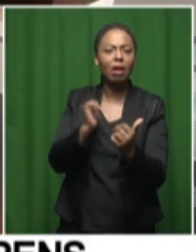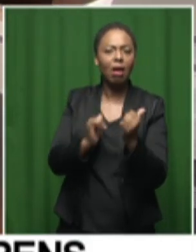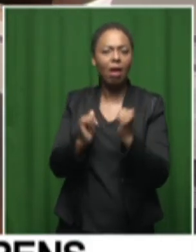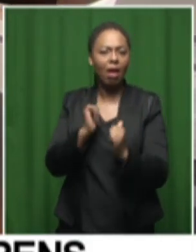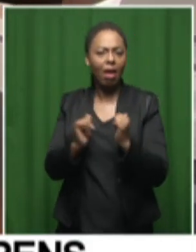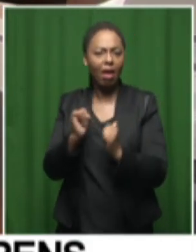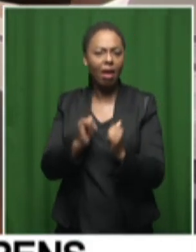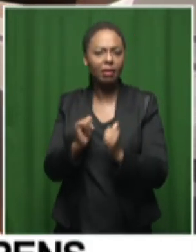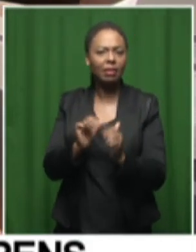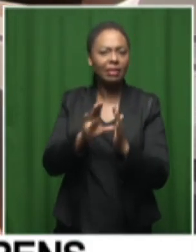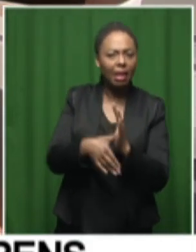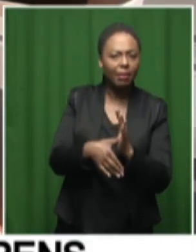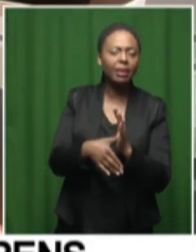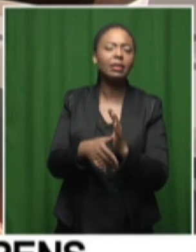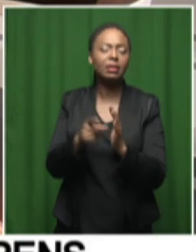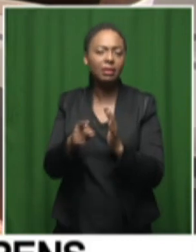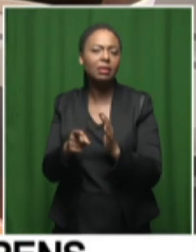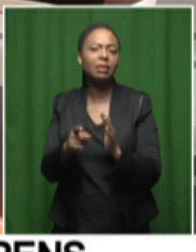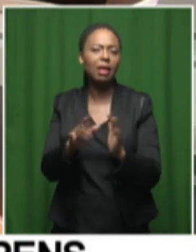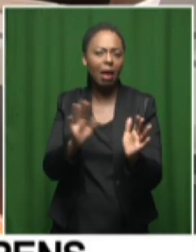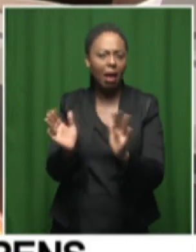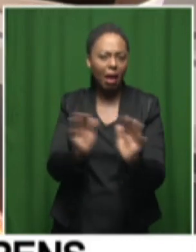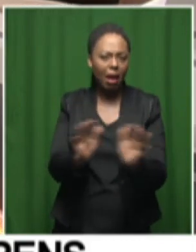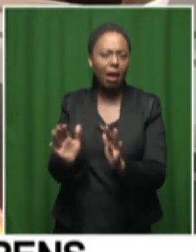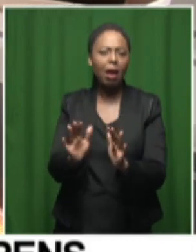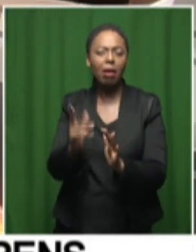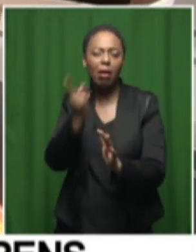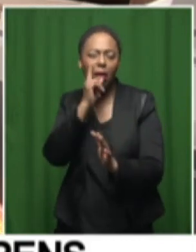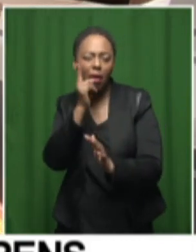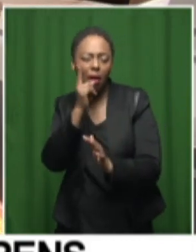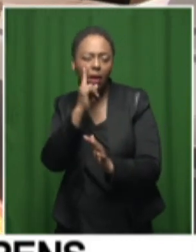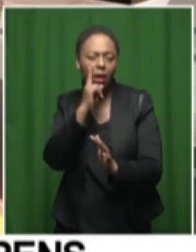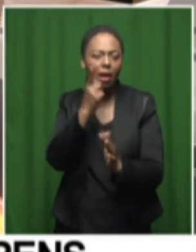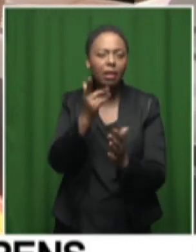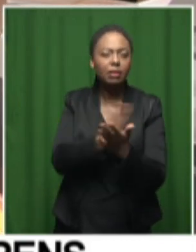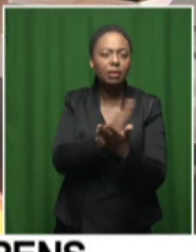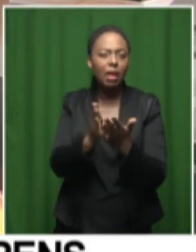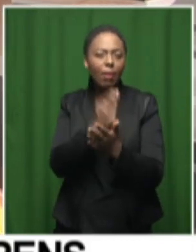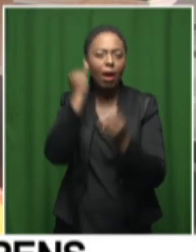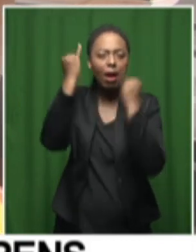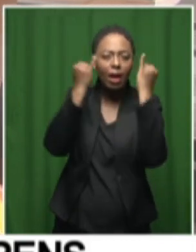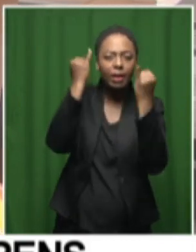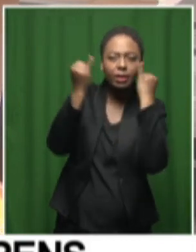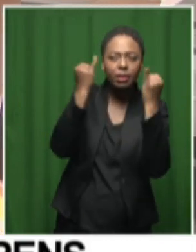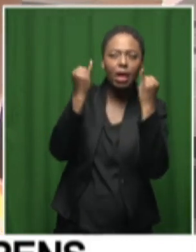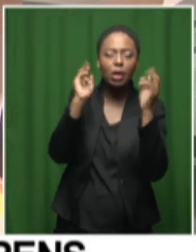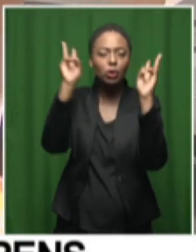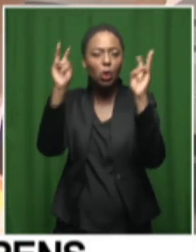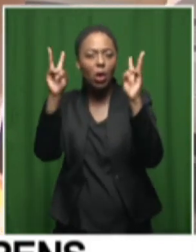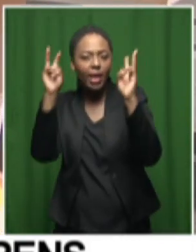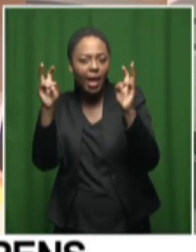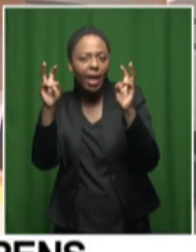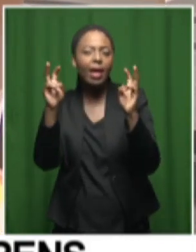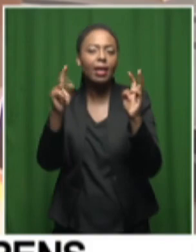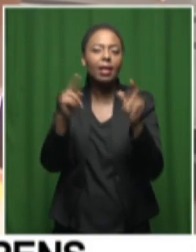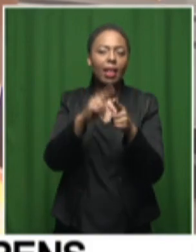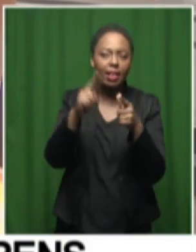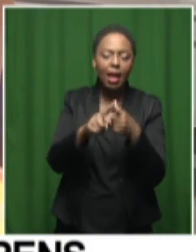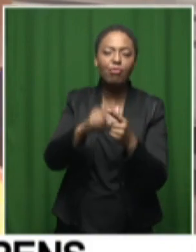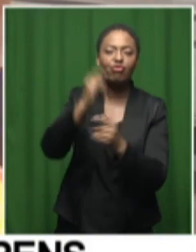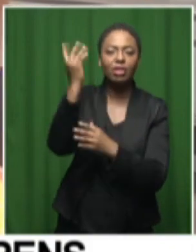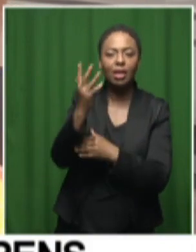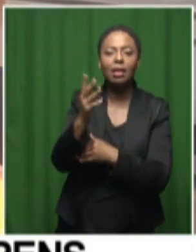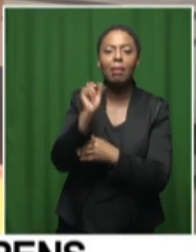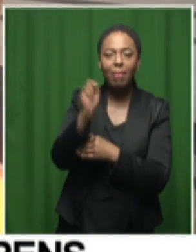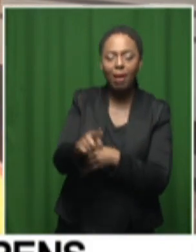the kids actually took it, modernized it, came up with slogans and things like that and presented it at assembly. And that's where actually Shakespeareans